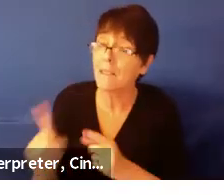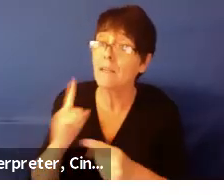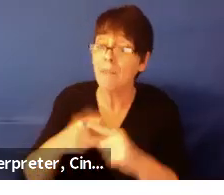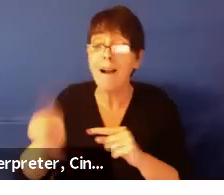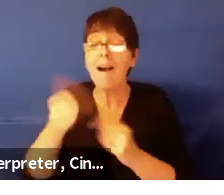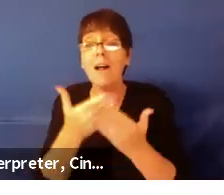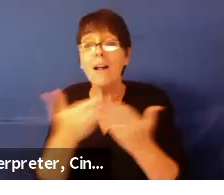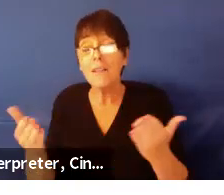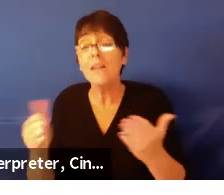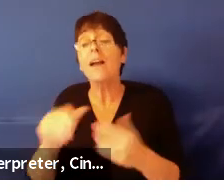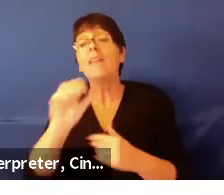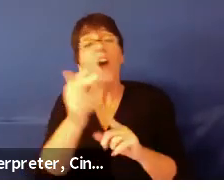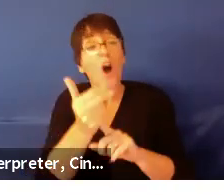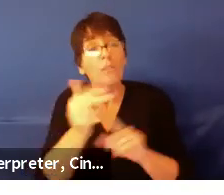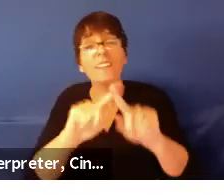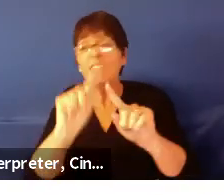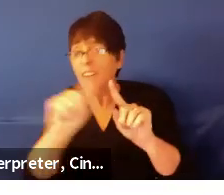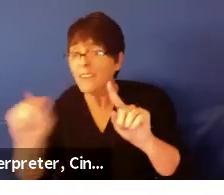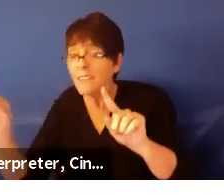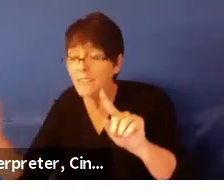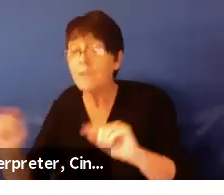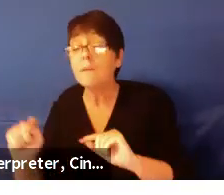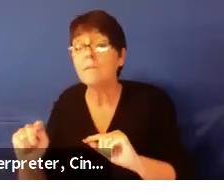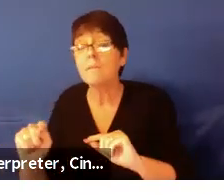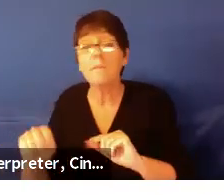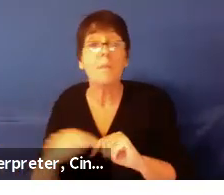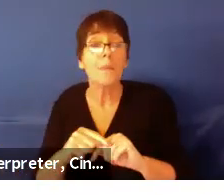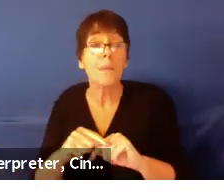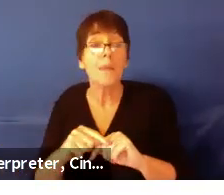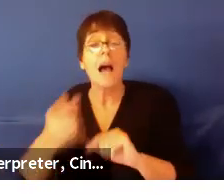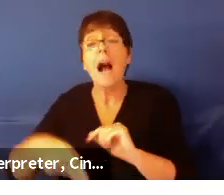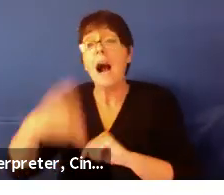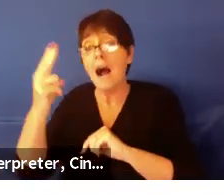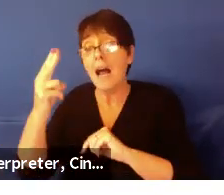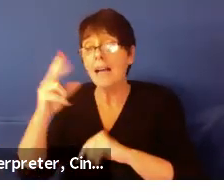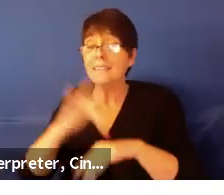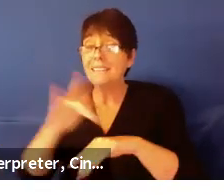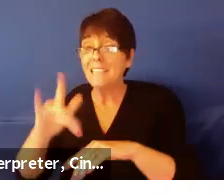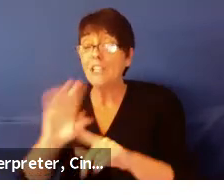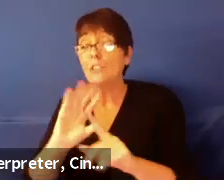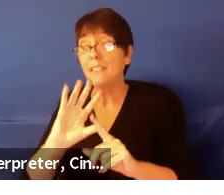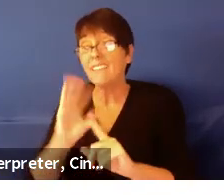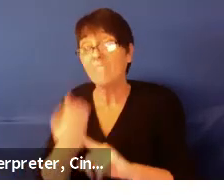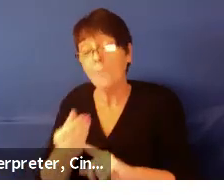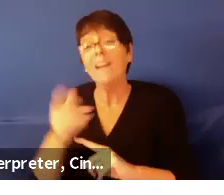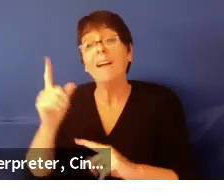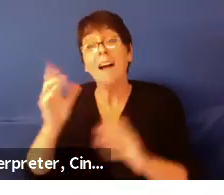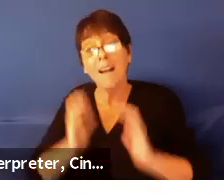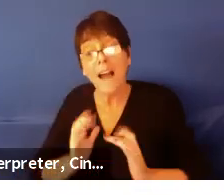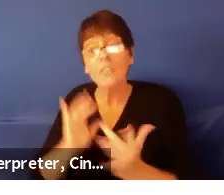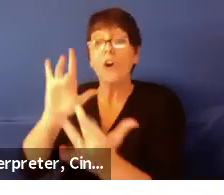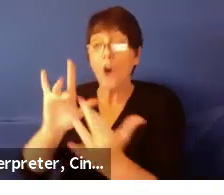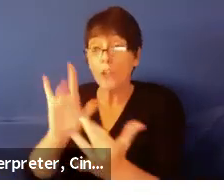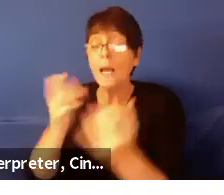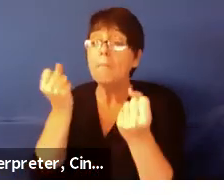the non-congregate area is the high-touch environment. Clients are contacted multiple times for